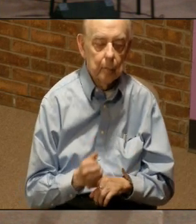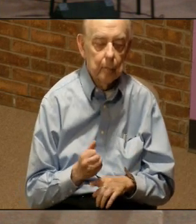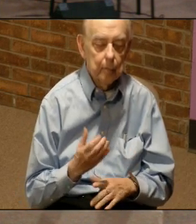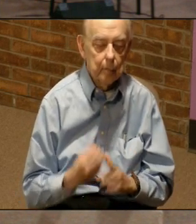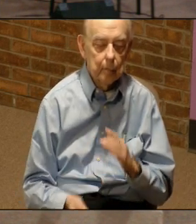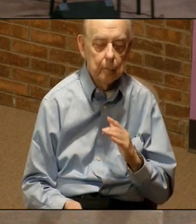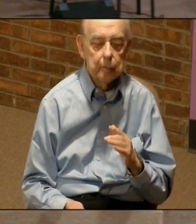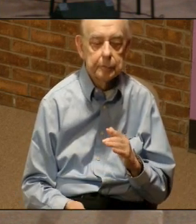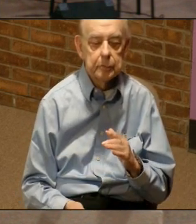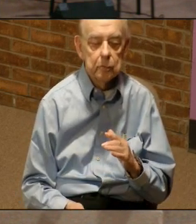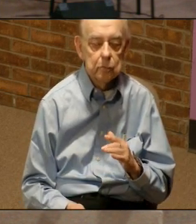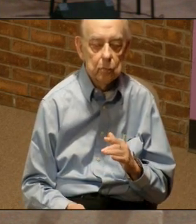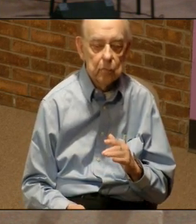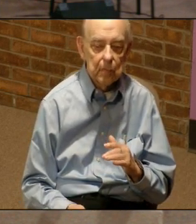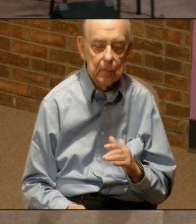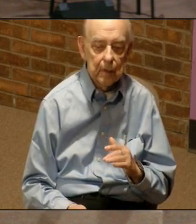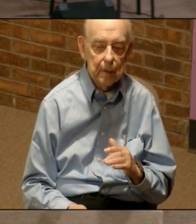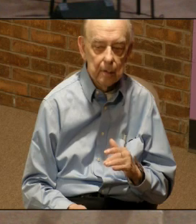out.